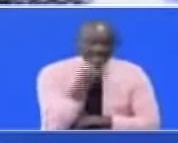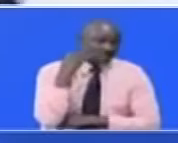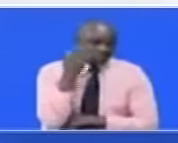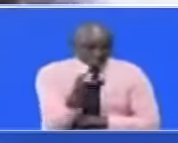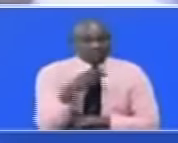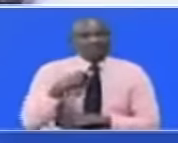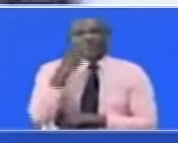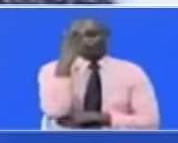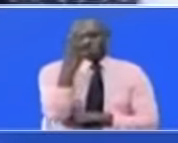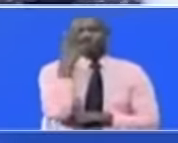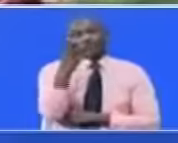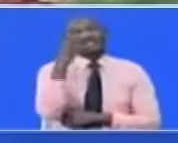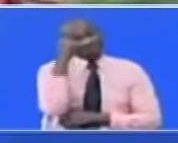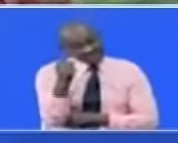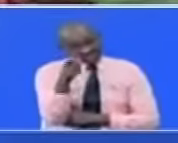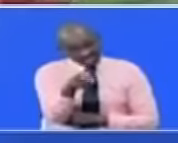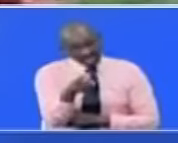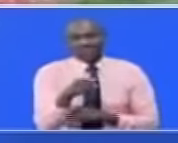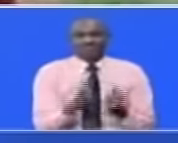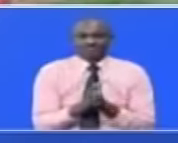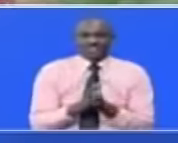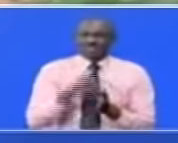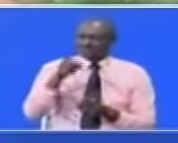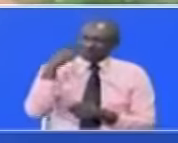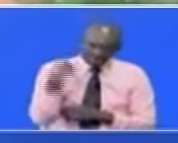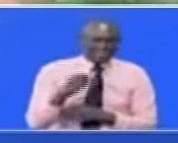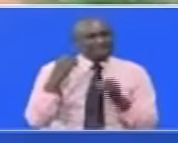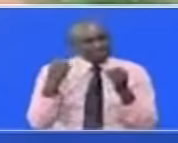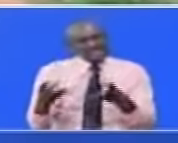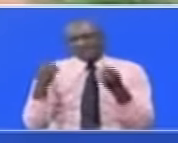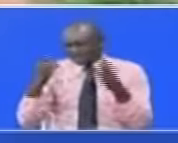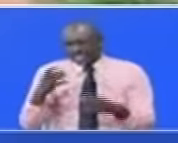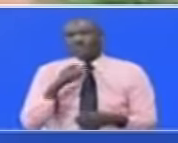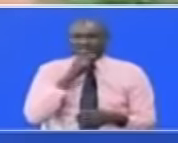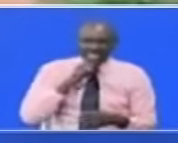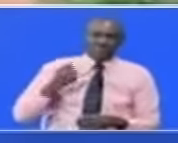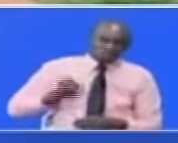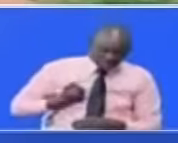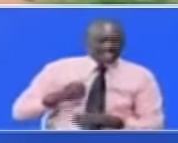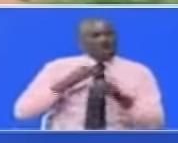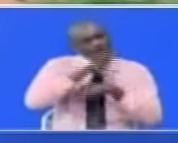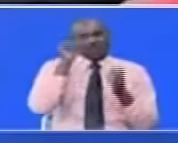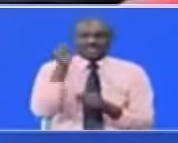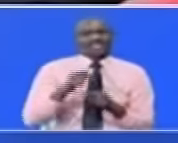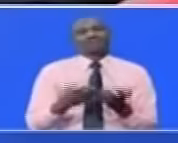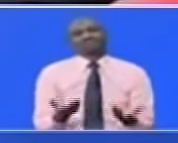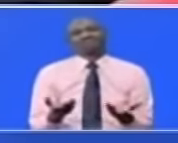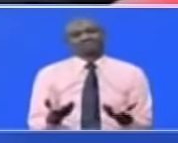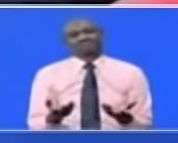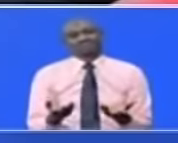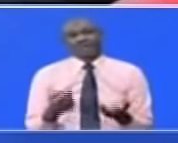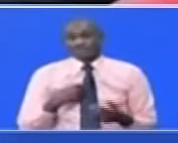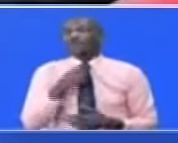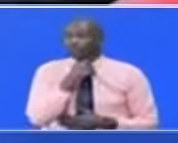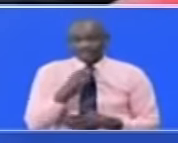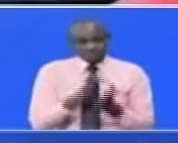of 445 marks, beating hundreds of thousands of female and male candidates across Kenya. We'd like to